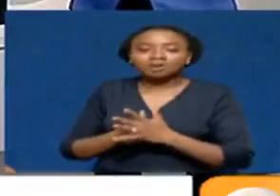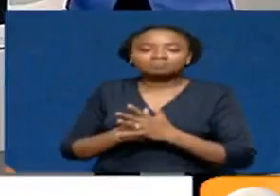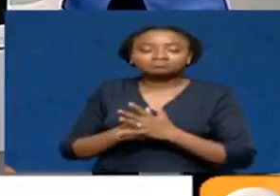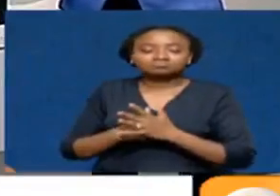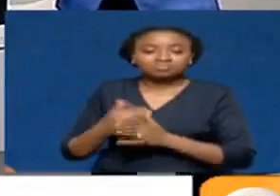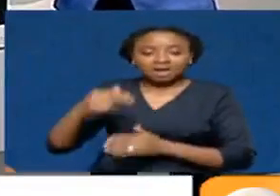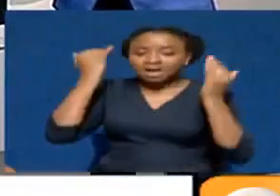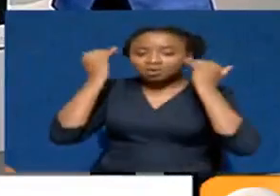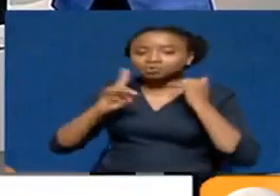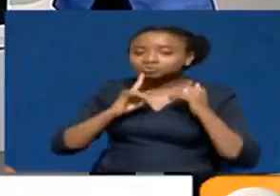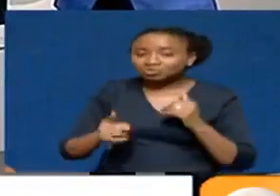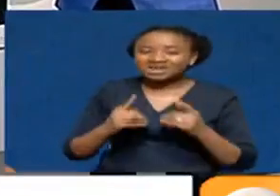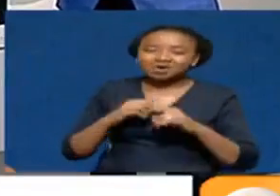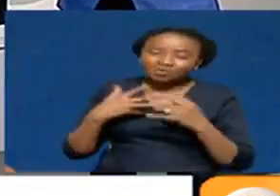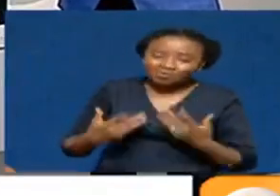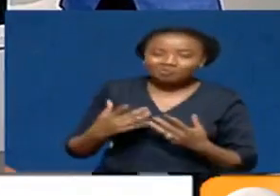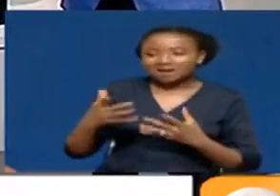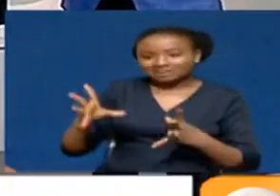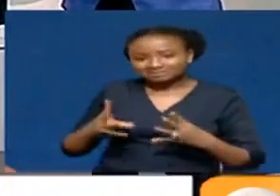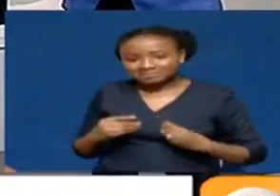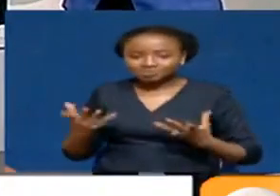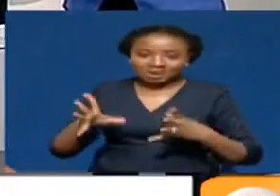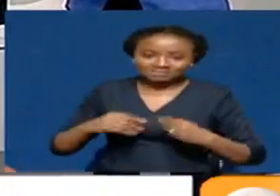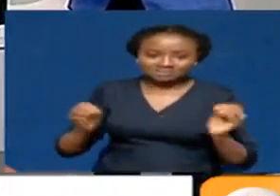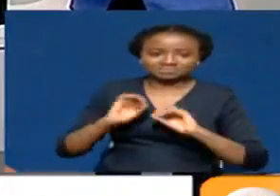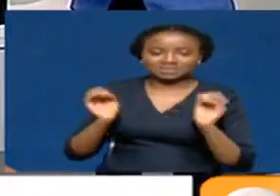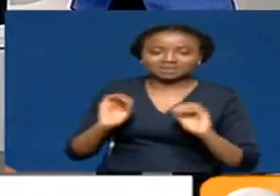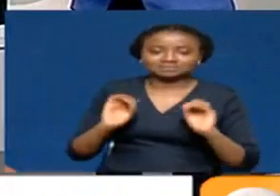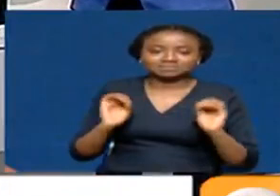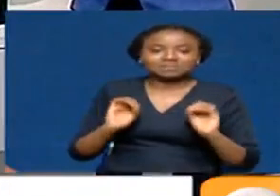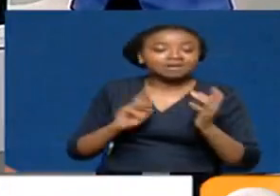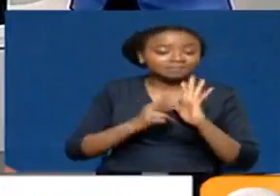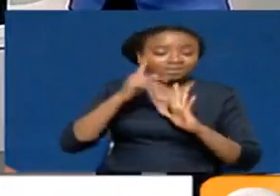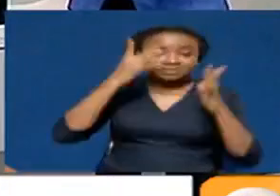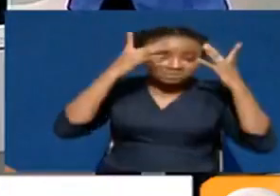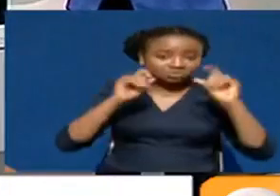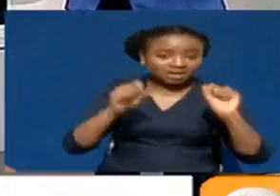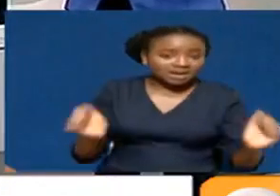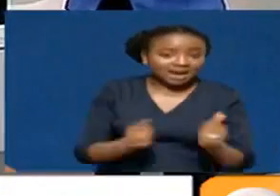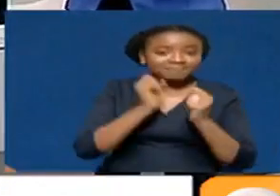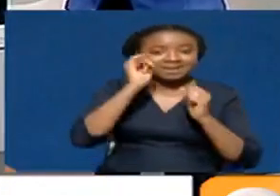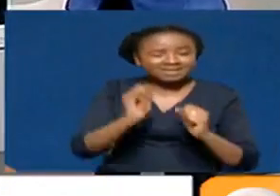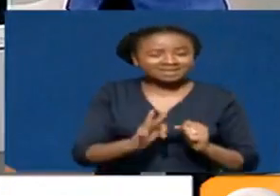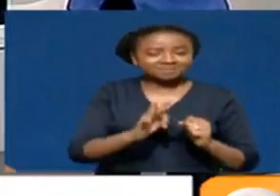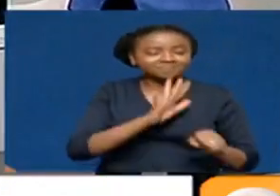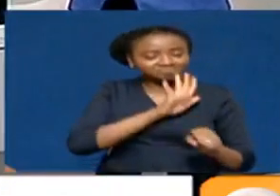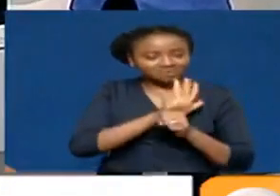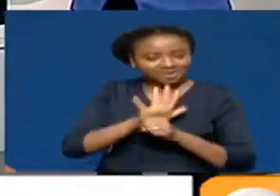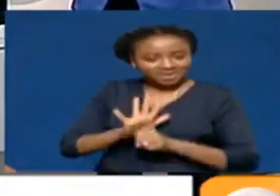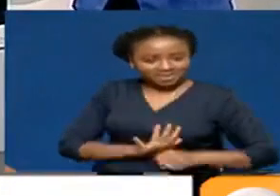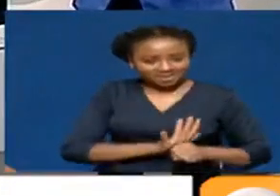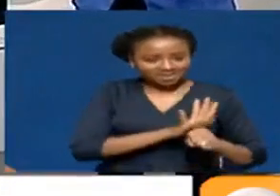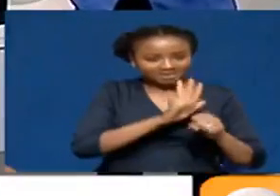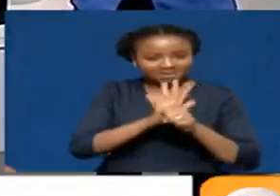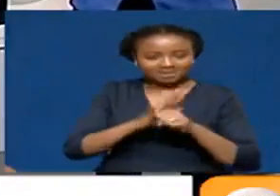some or all of the same. Now, a decision is binding if it is made by a majority of judges on this